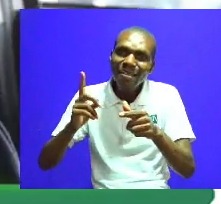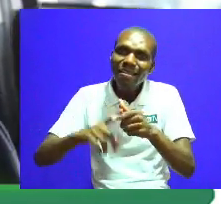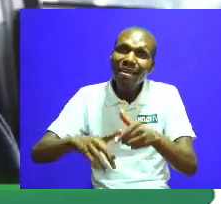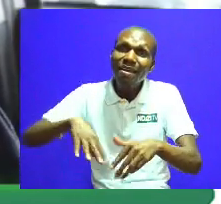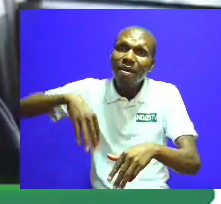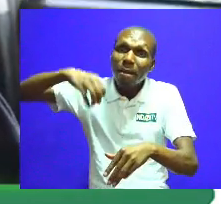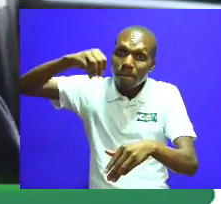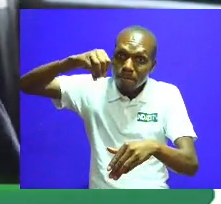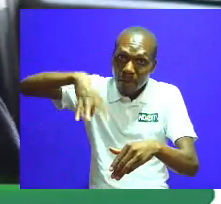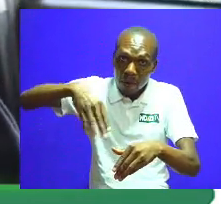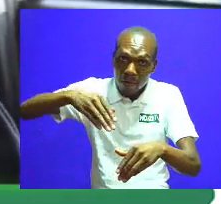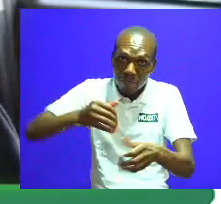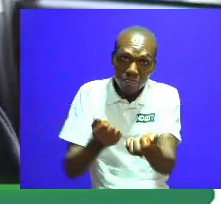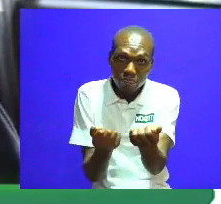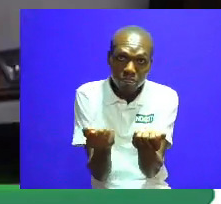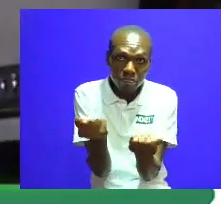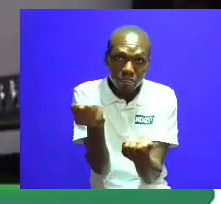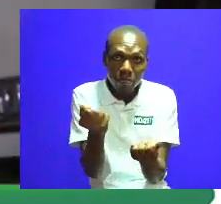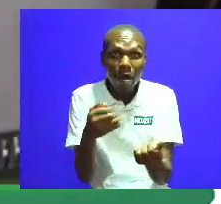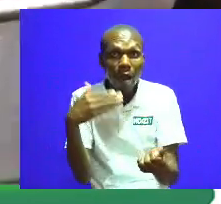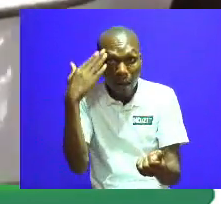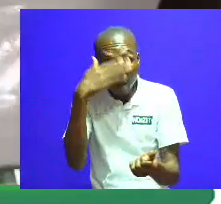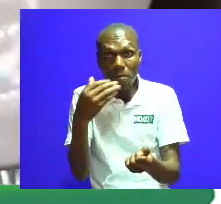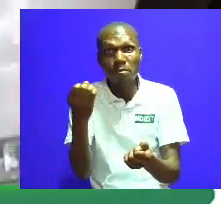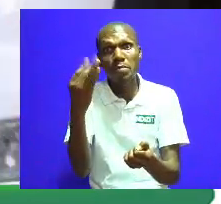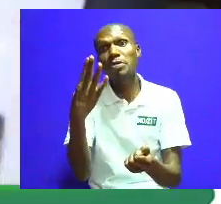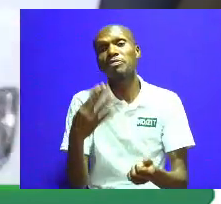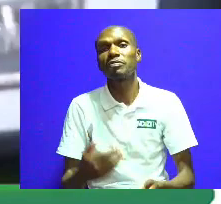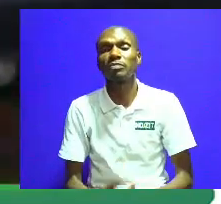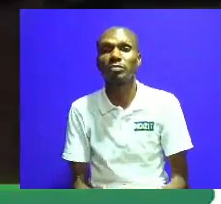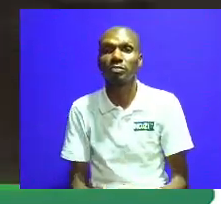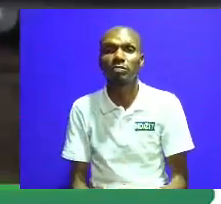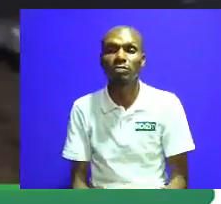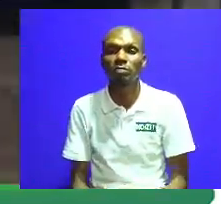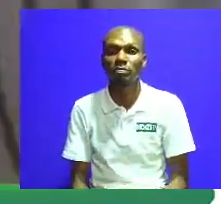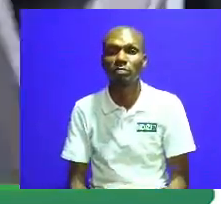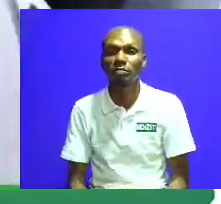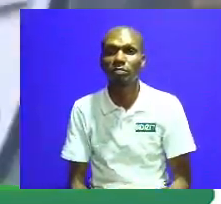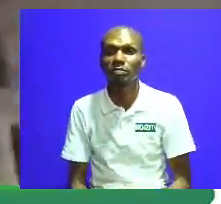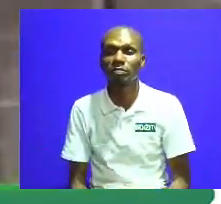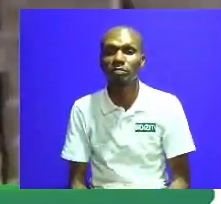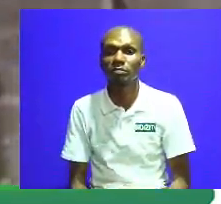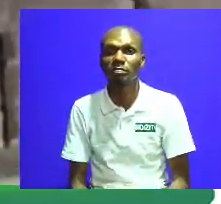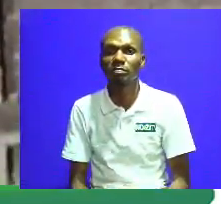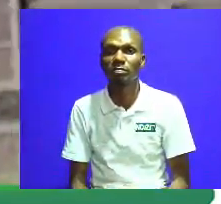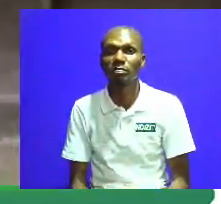electric vehicles. It's beautiful. Ginko reporter ya Ndizi TV,